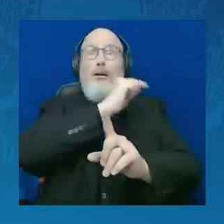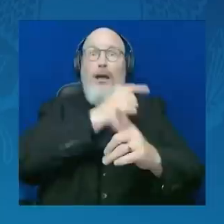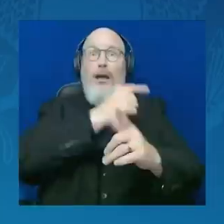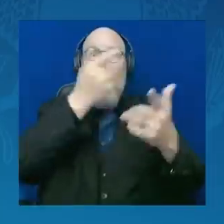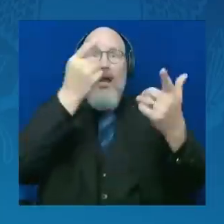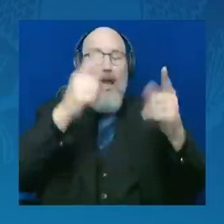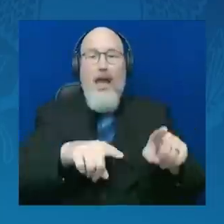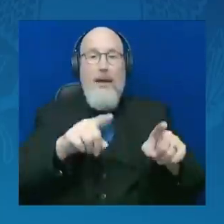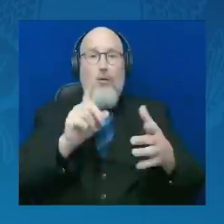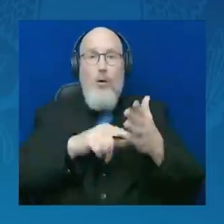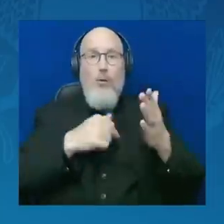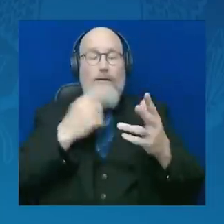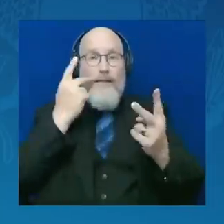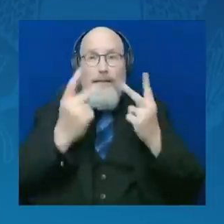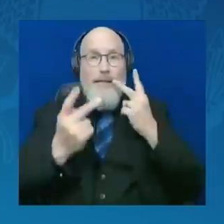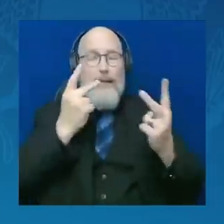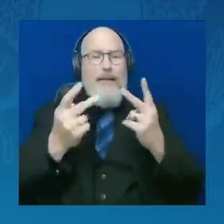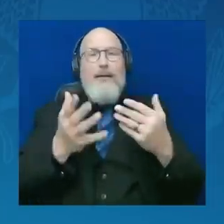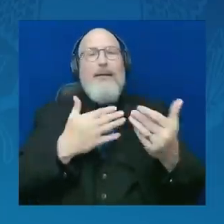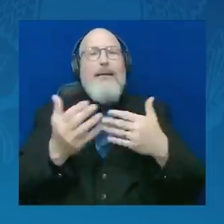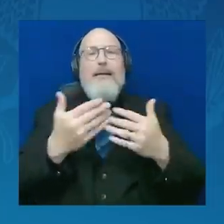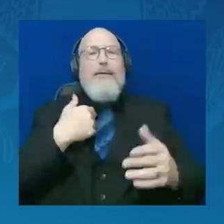it or not, doesn't mean it hasn't happened.